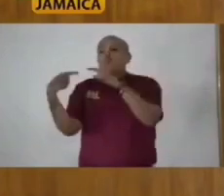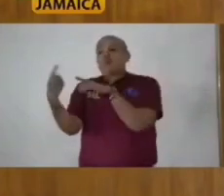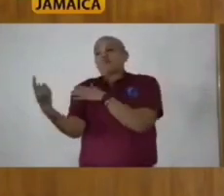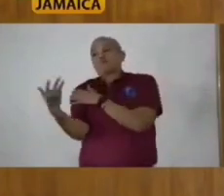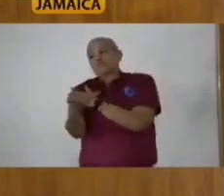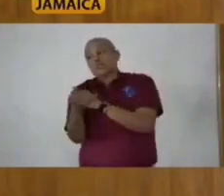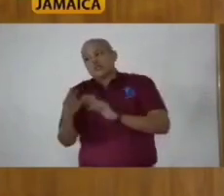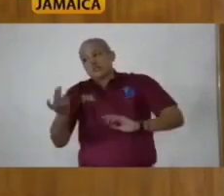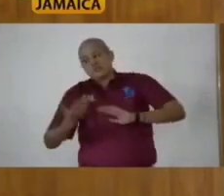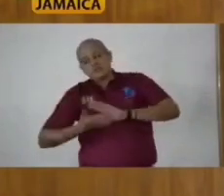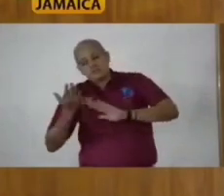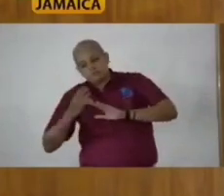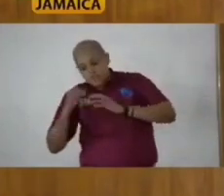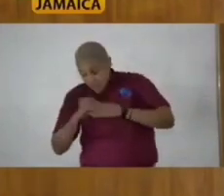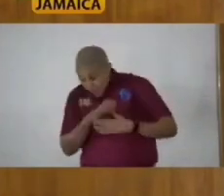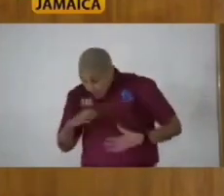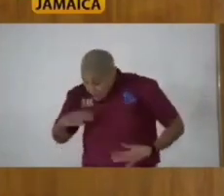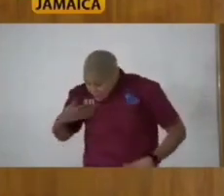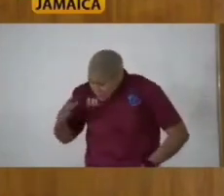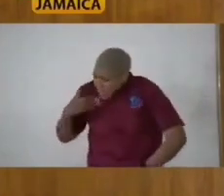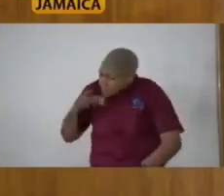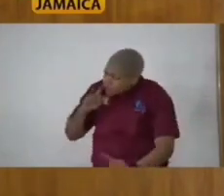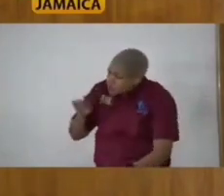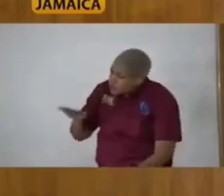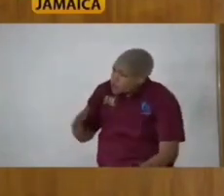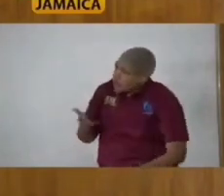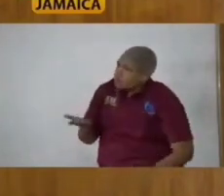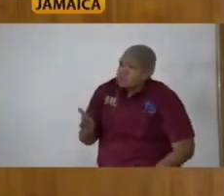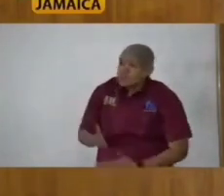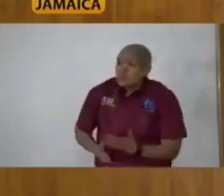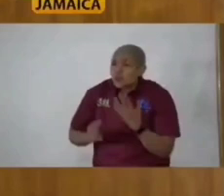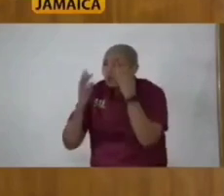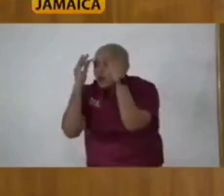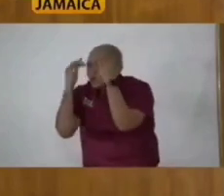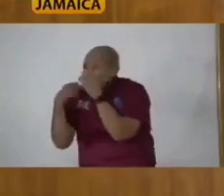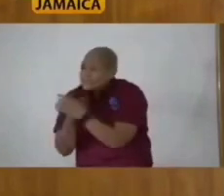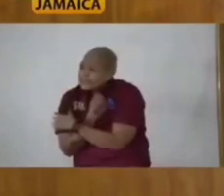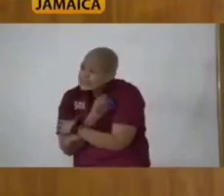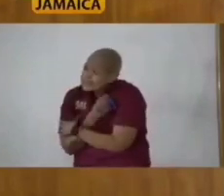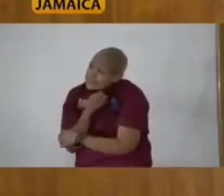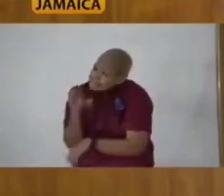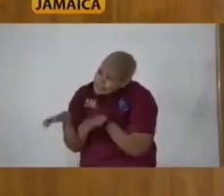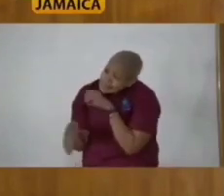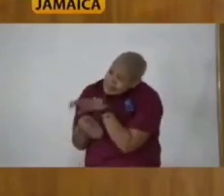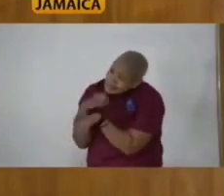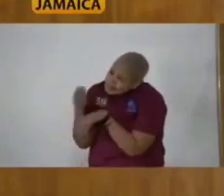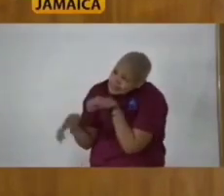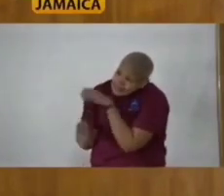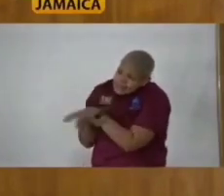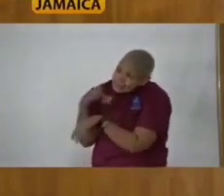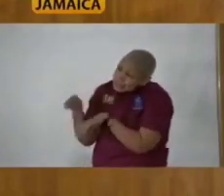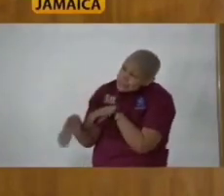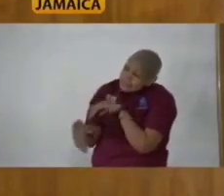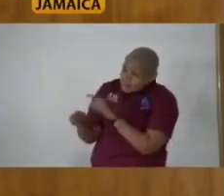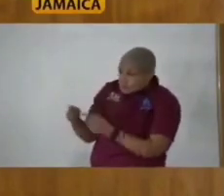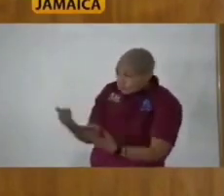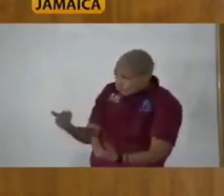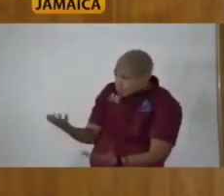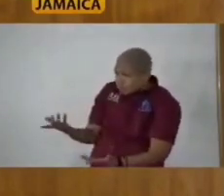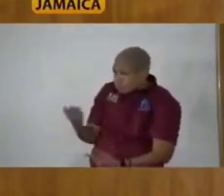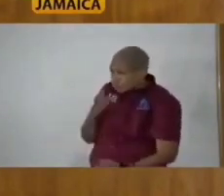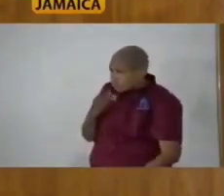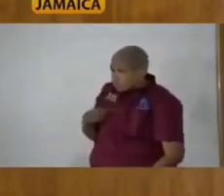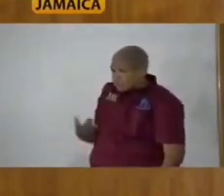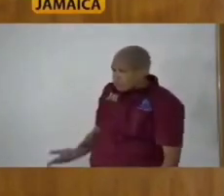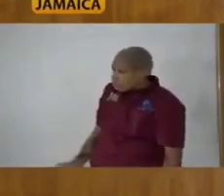opposition to sit on it. I responded with some concerns and questions, which I asked her to